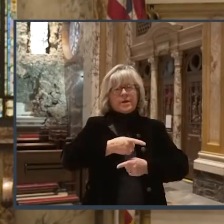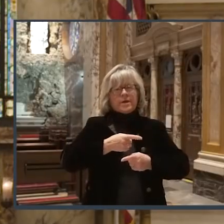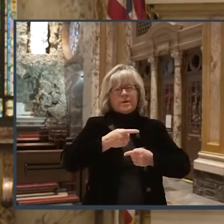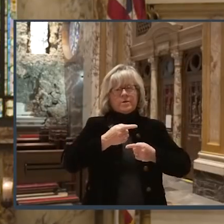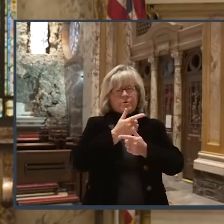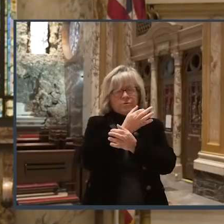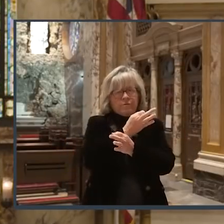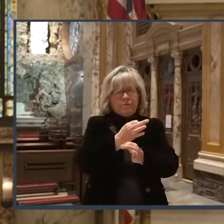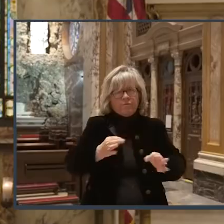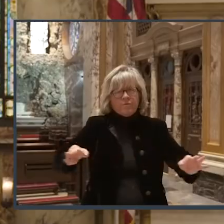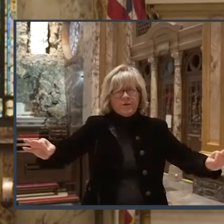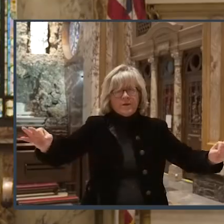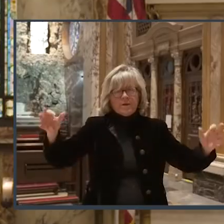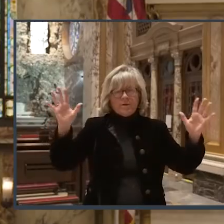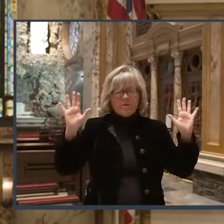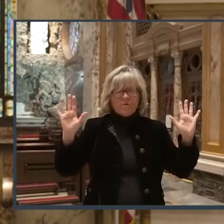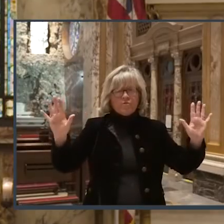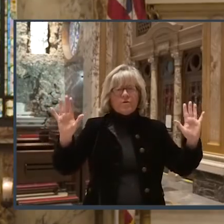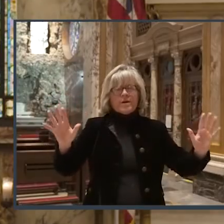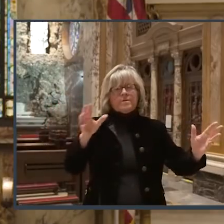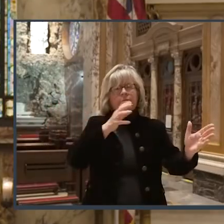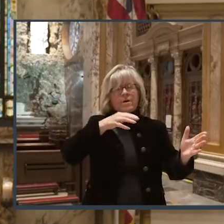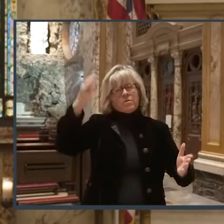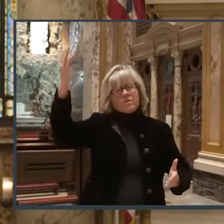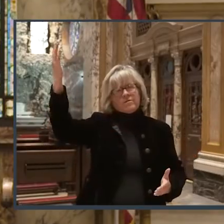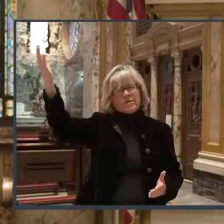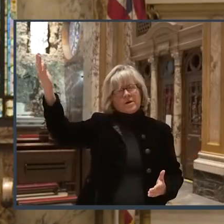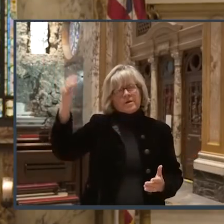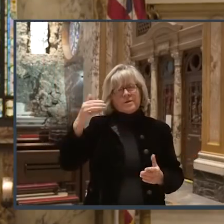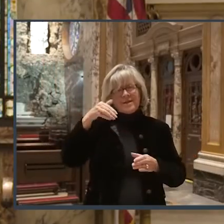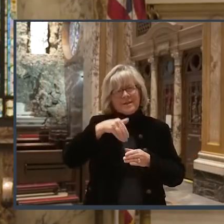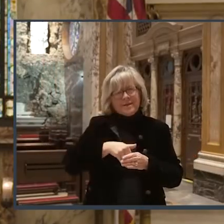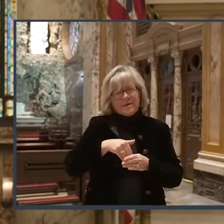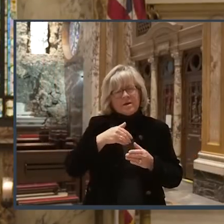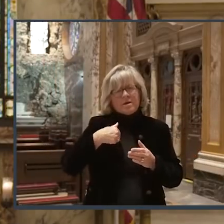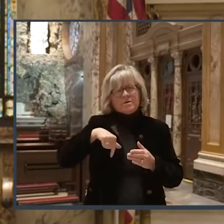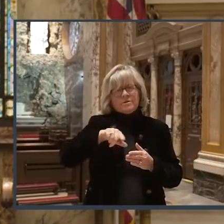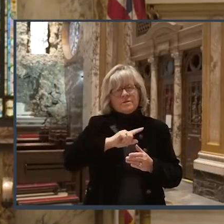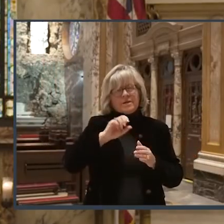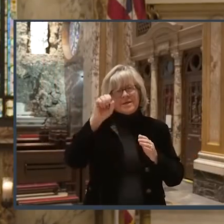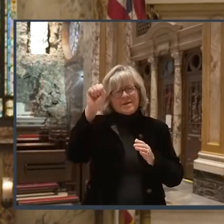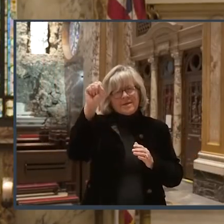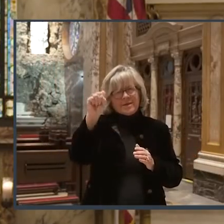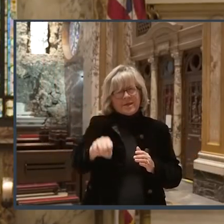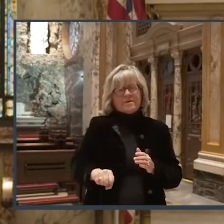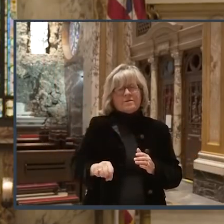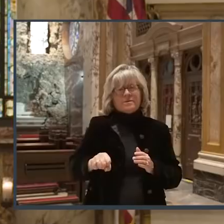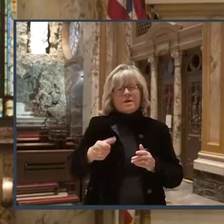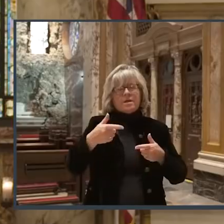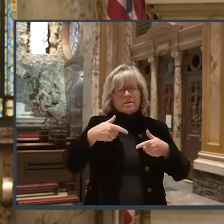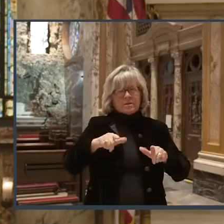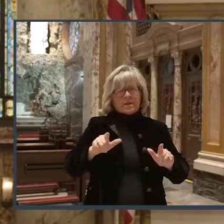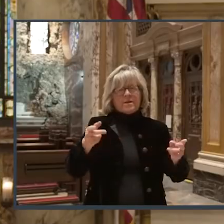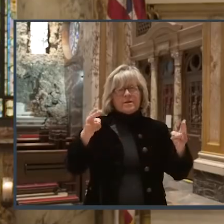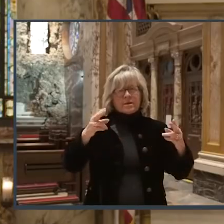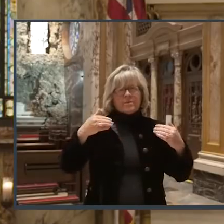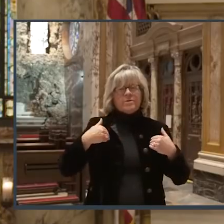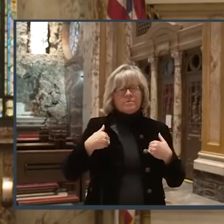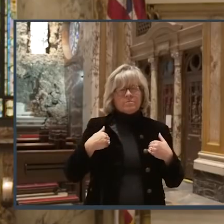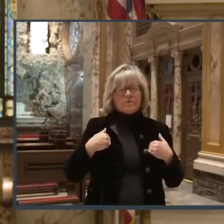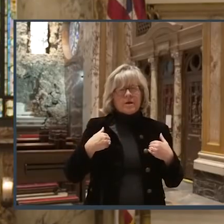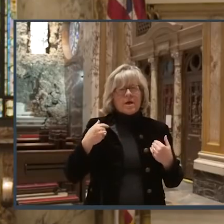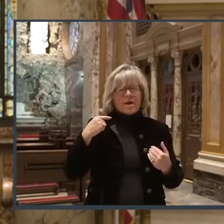of God. All Mary did was tell Gabriel, "Yes, let it be done to me as you